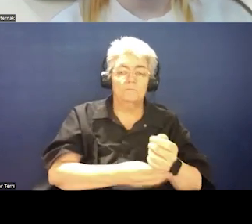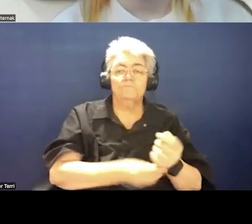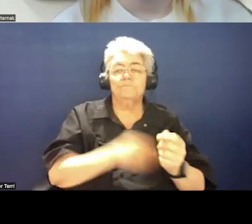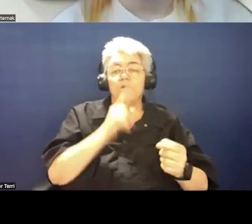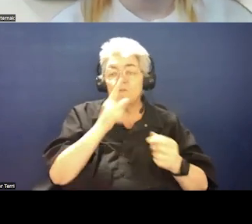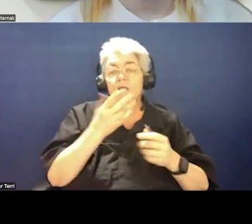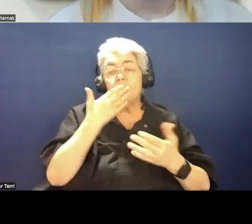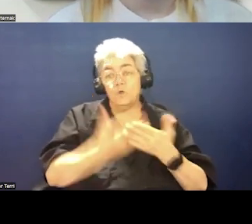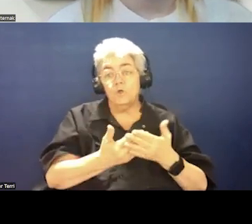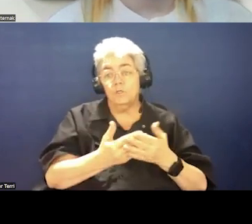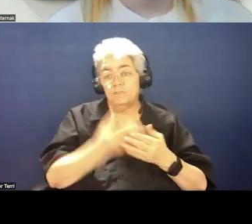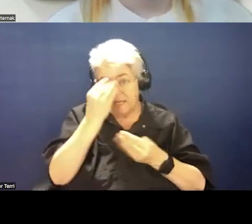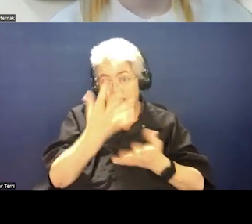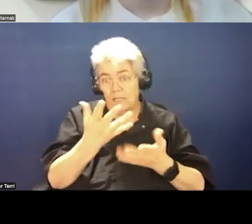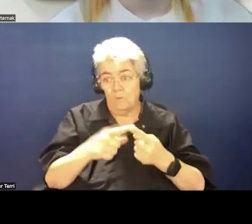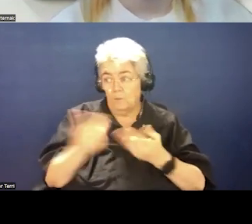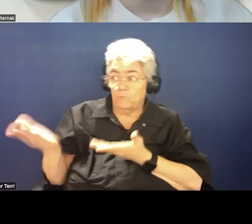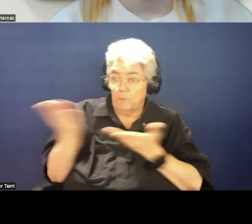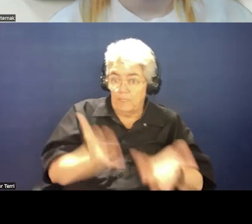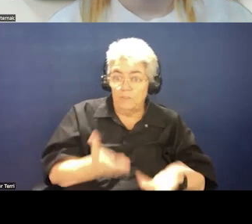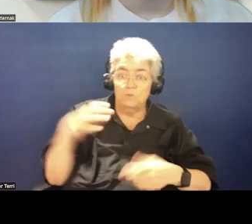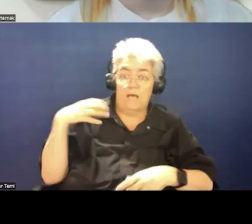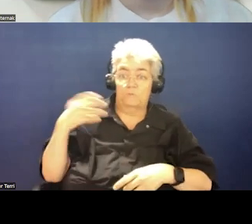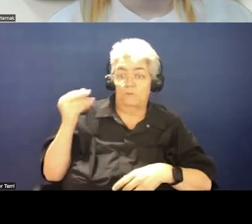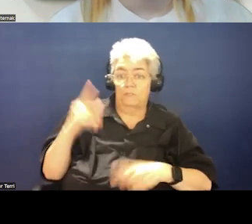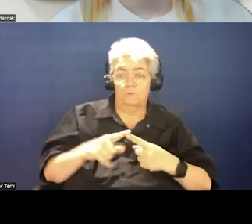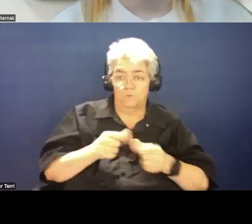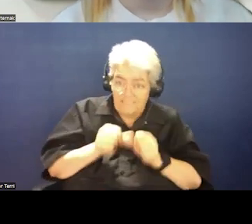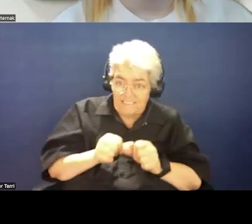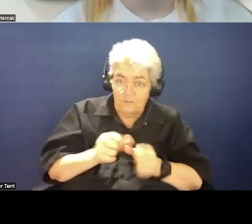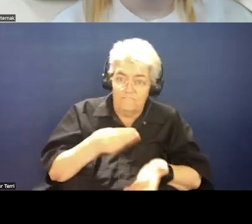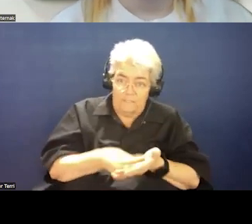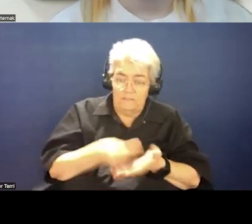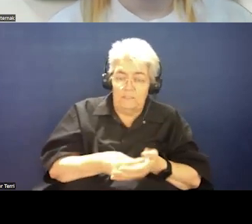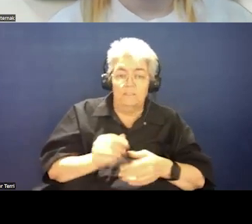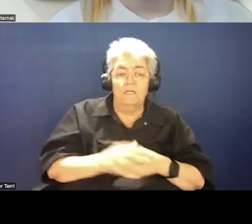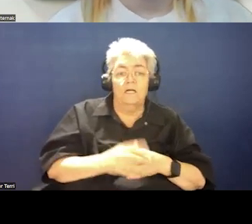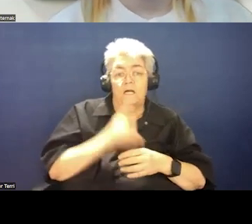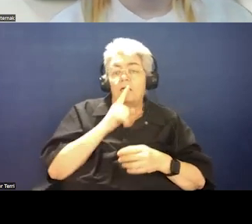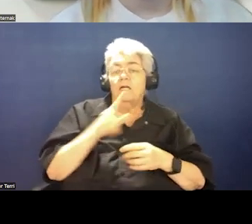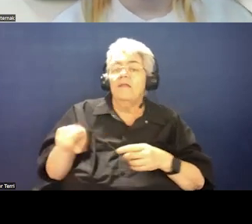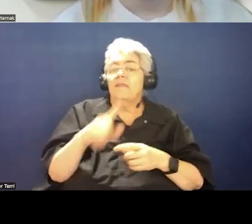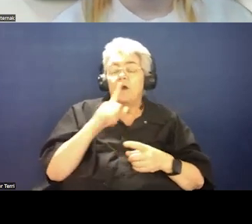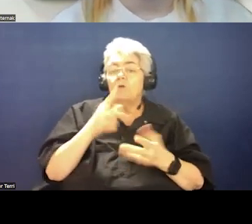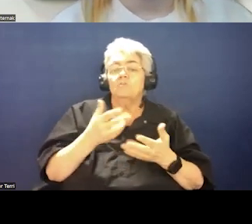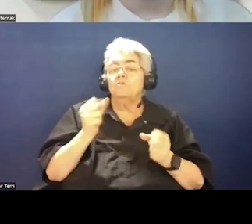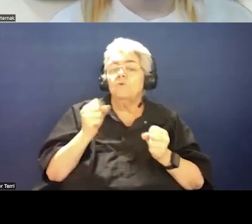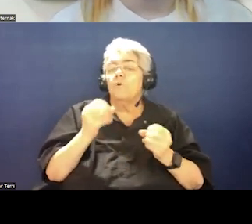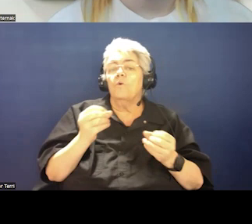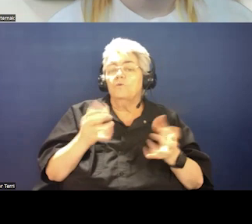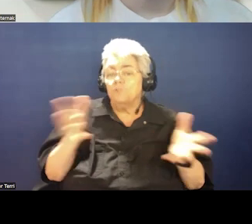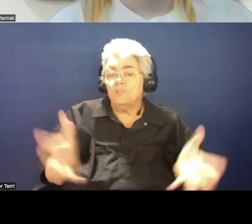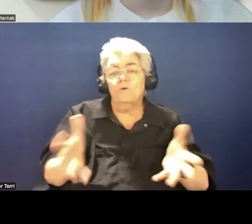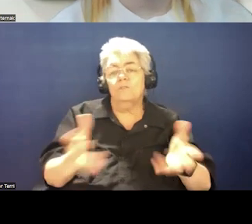to Capitol Hill to continue the funding and support that they have been so generous with, but that we know we need more of